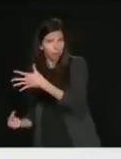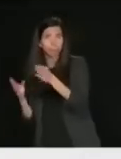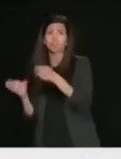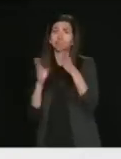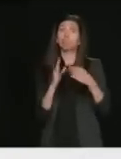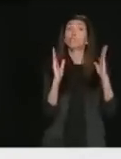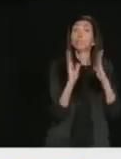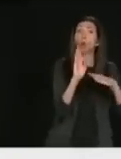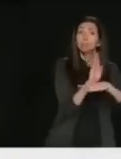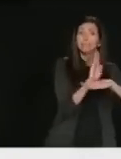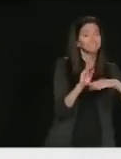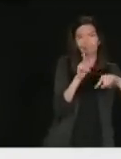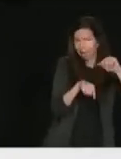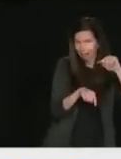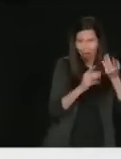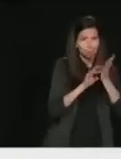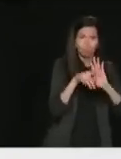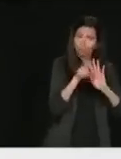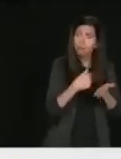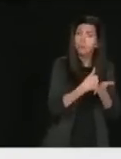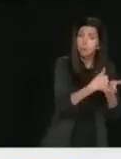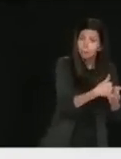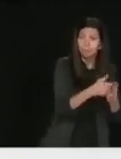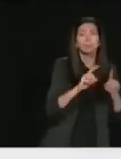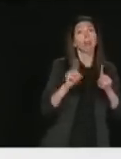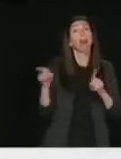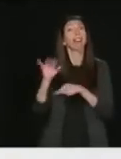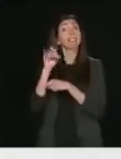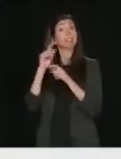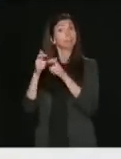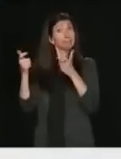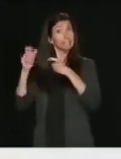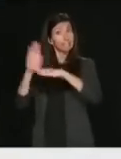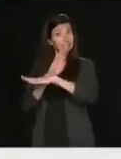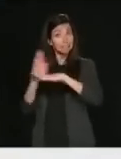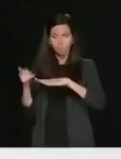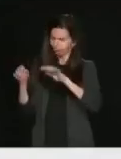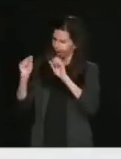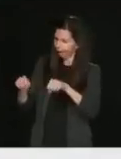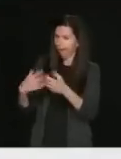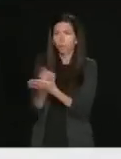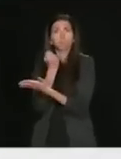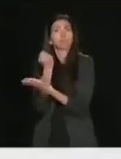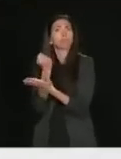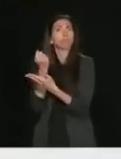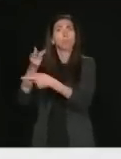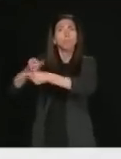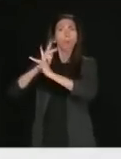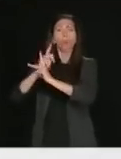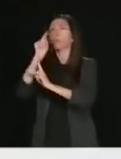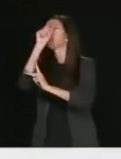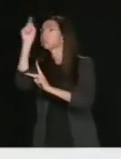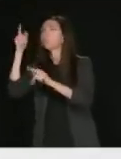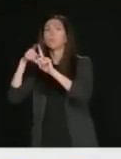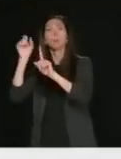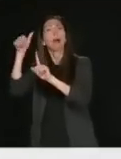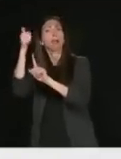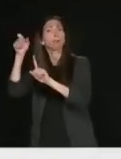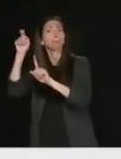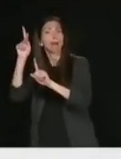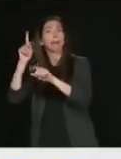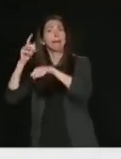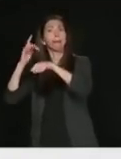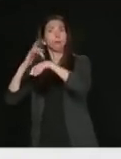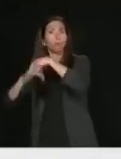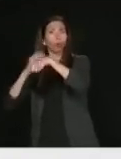companies can access borrowed capital on capital markets around the world, and we hope they're going to be able to do that.